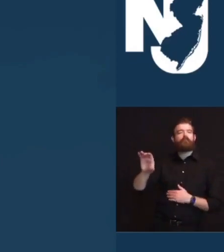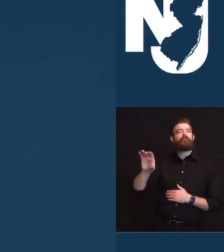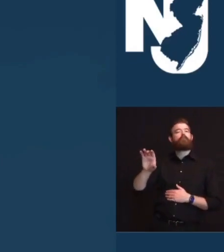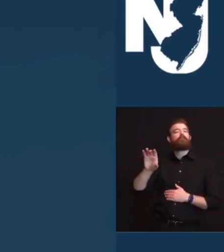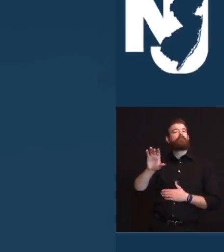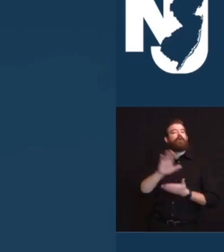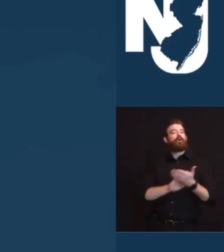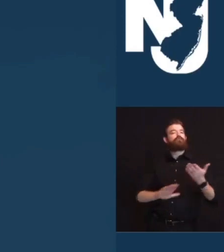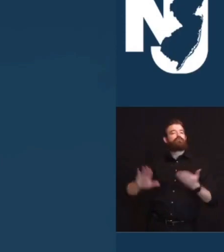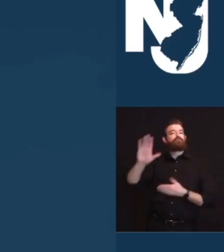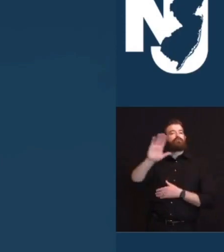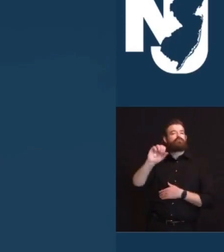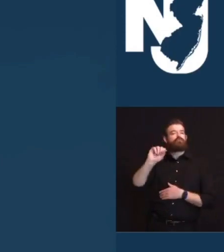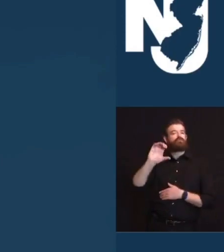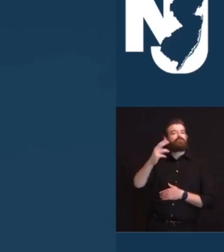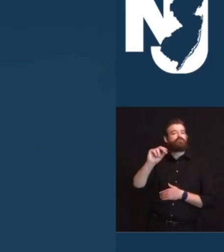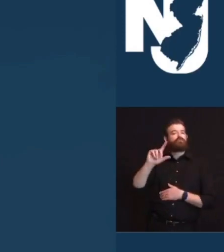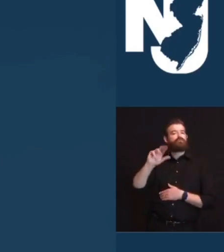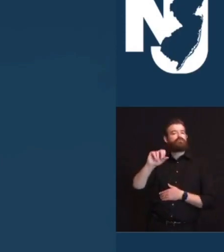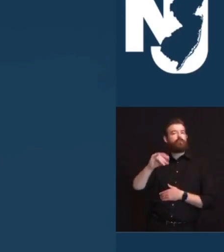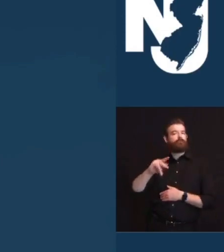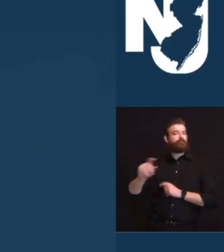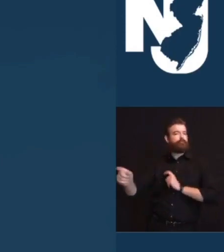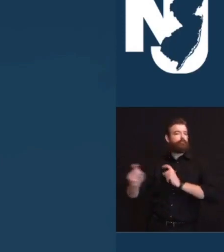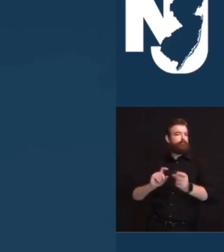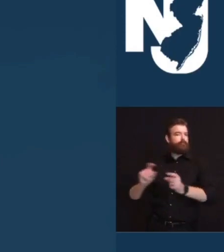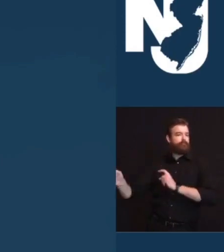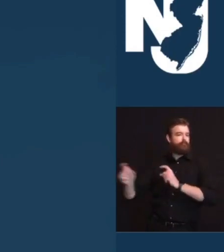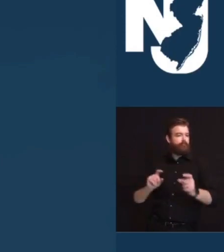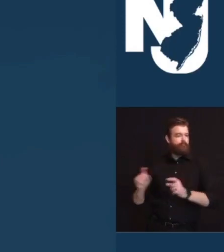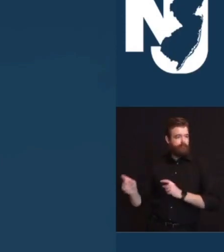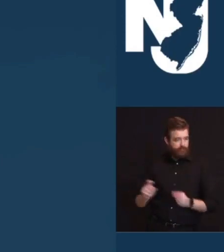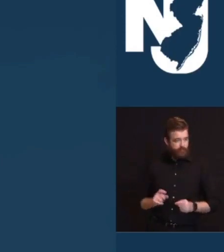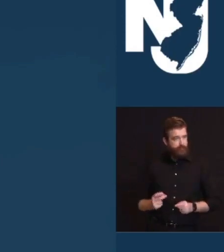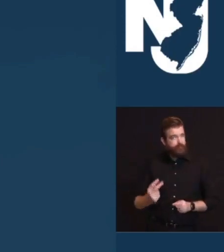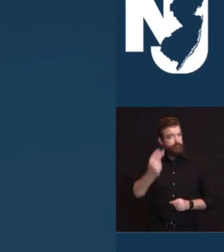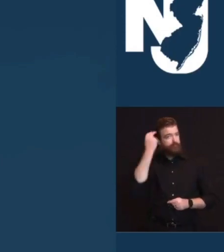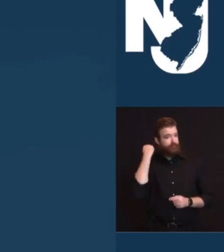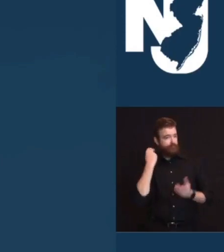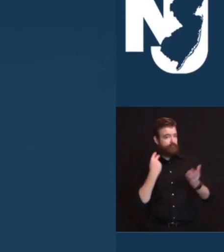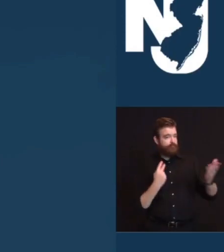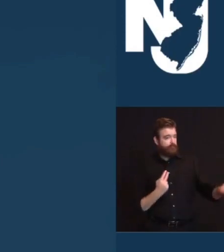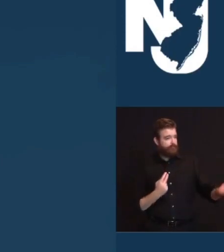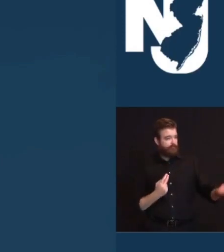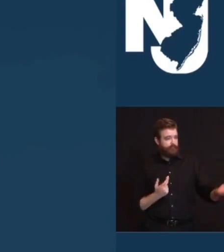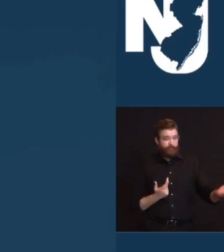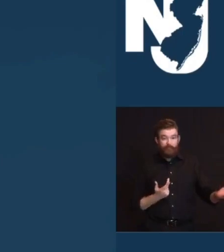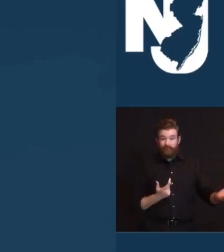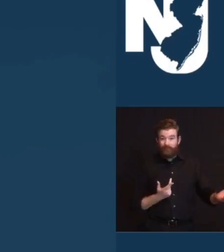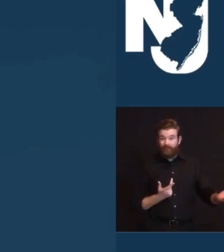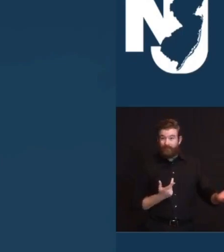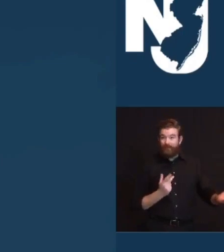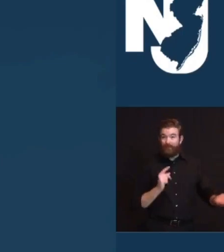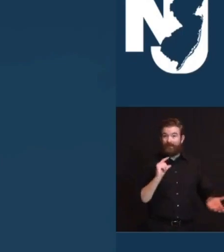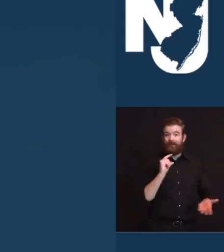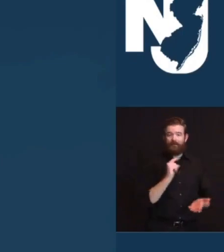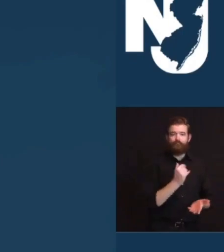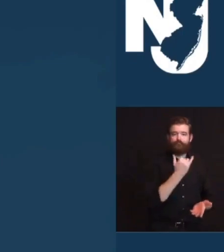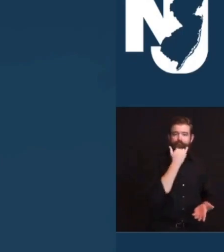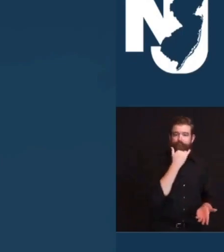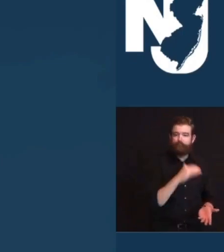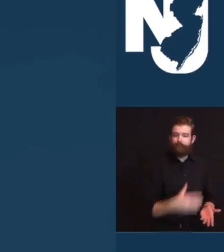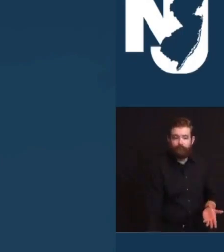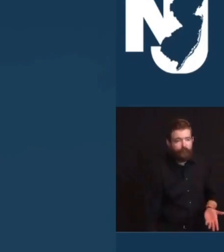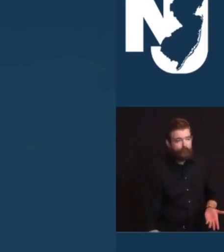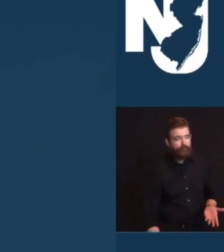the opportunity he never saw come to fruition, his graduation, will be passed on for others to fulfill. God love